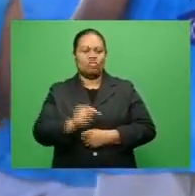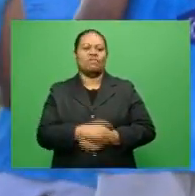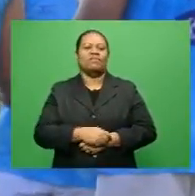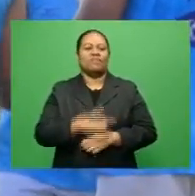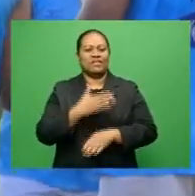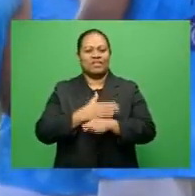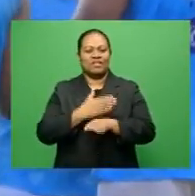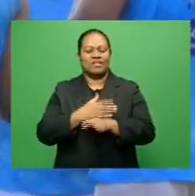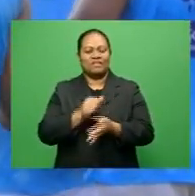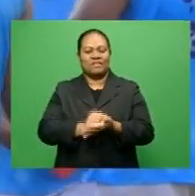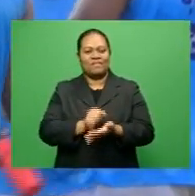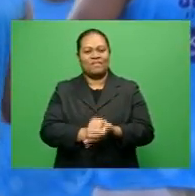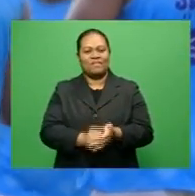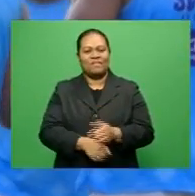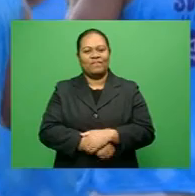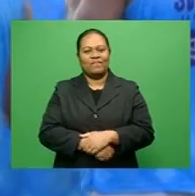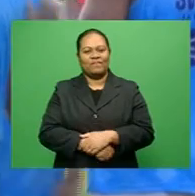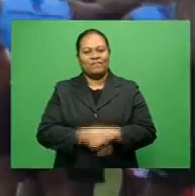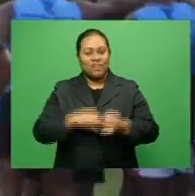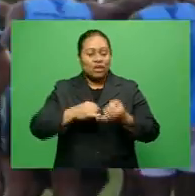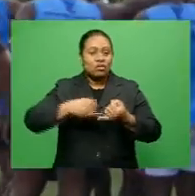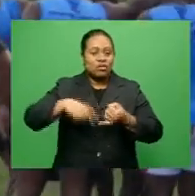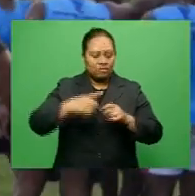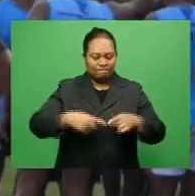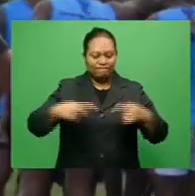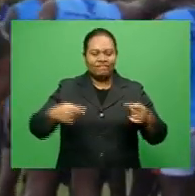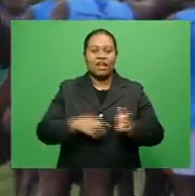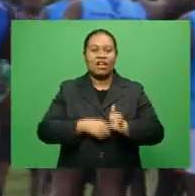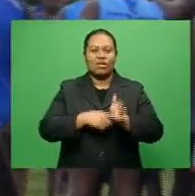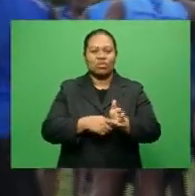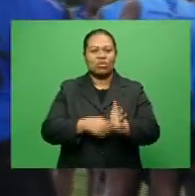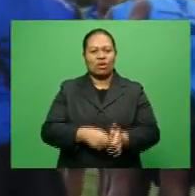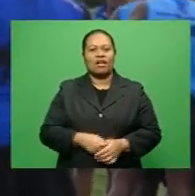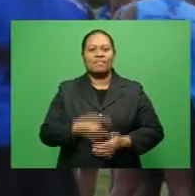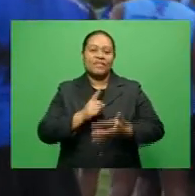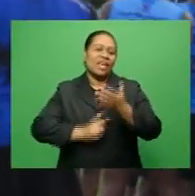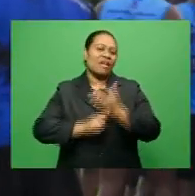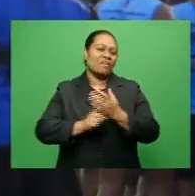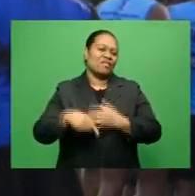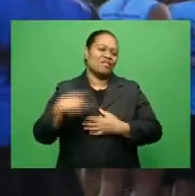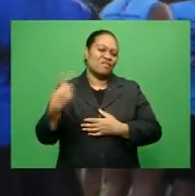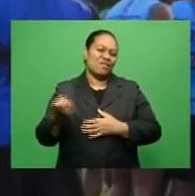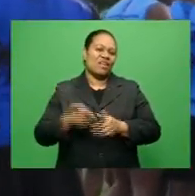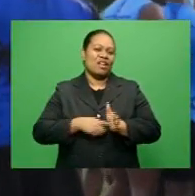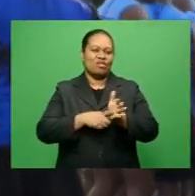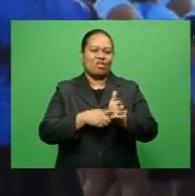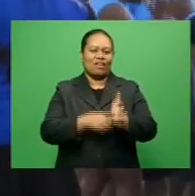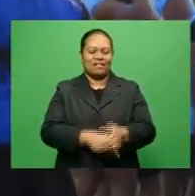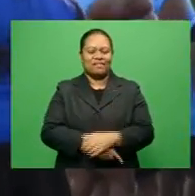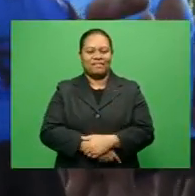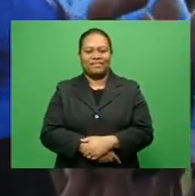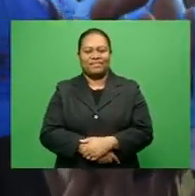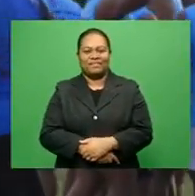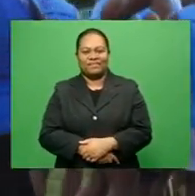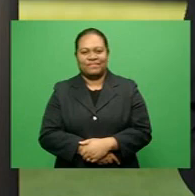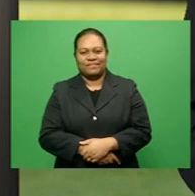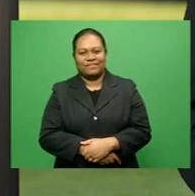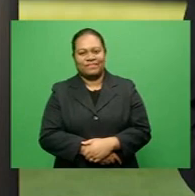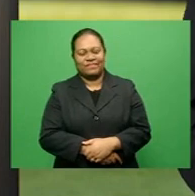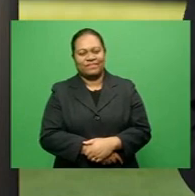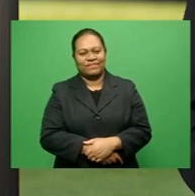yards on every game. Suva will play Lautoka at 3 p.m. at Churchill Park tomorrow. Aquila Dama, FBC